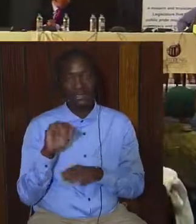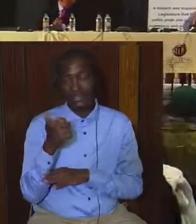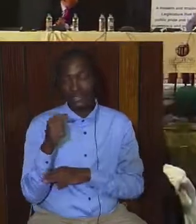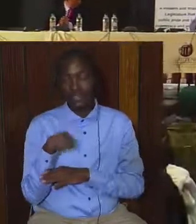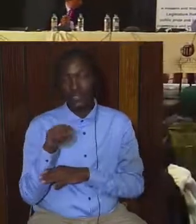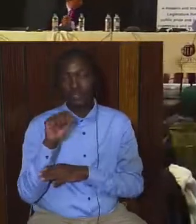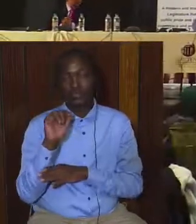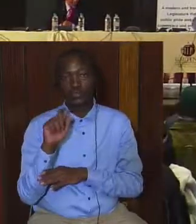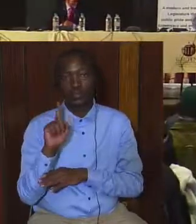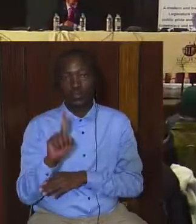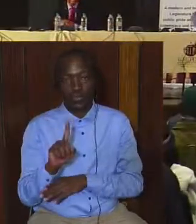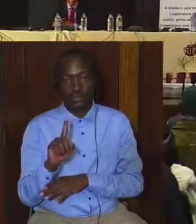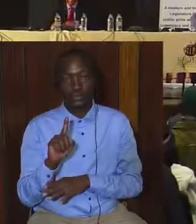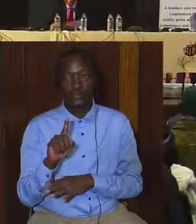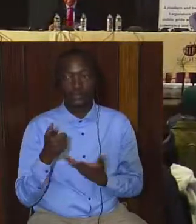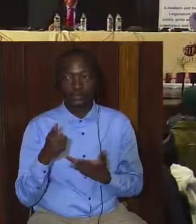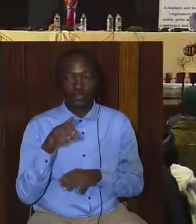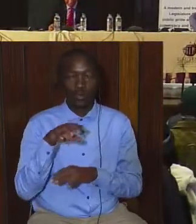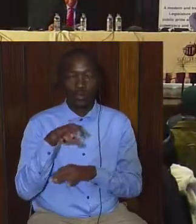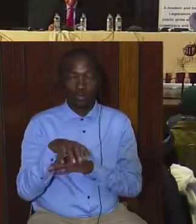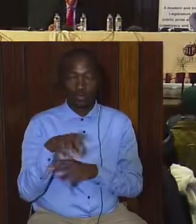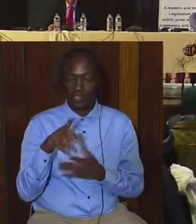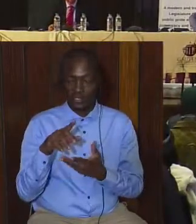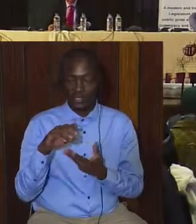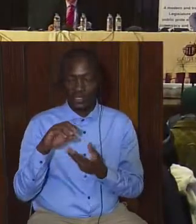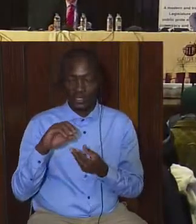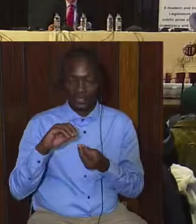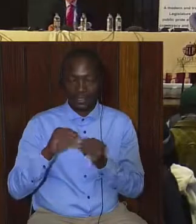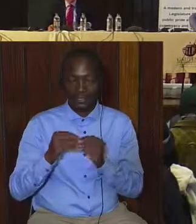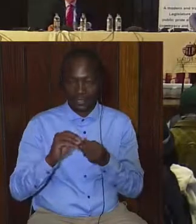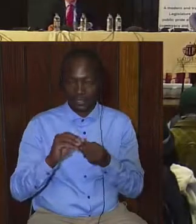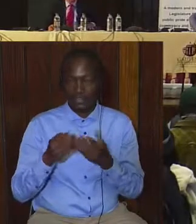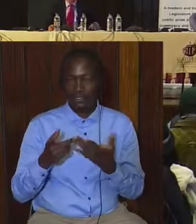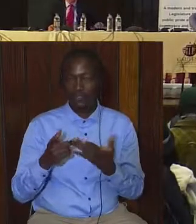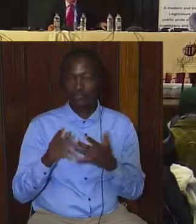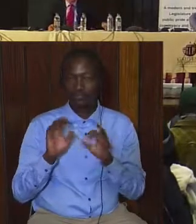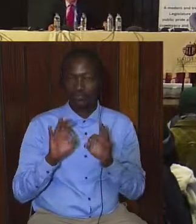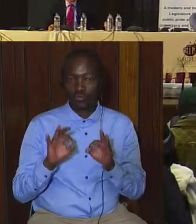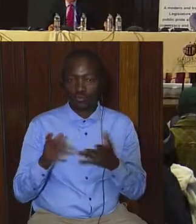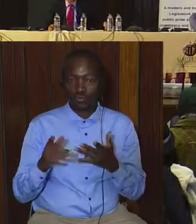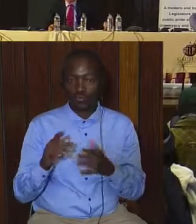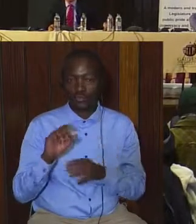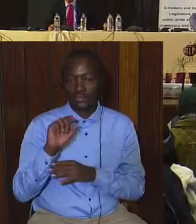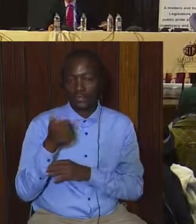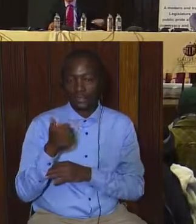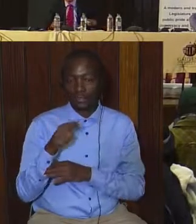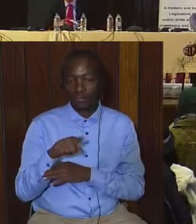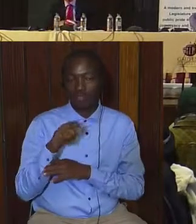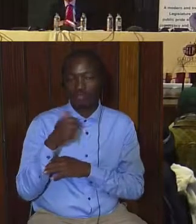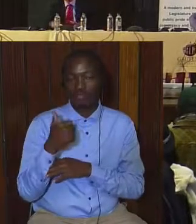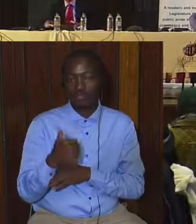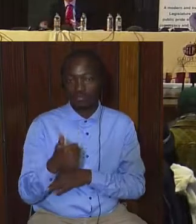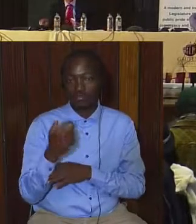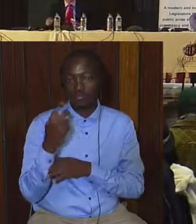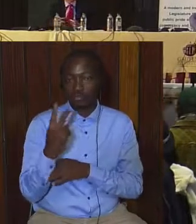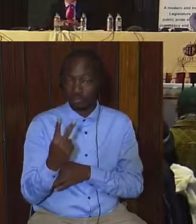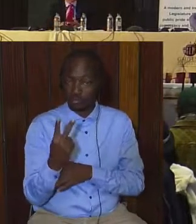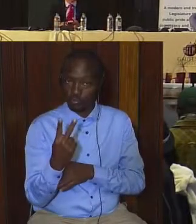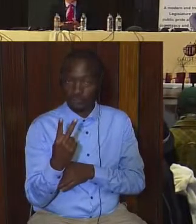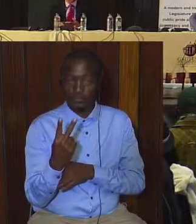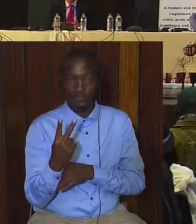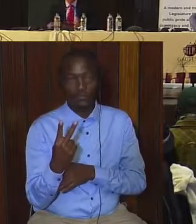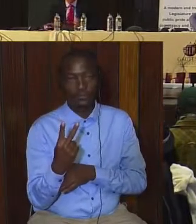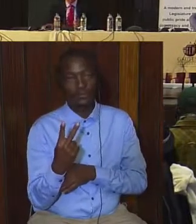6.1, which is the Provincial Adjustment Appropriation Bill, and item 6.2, which